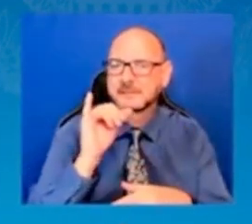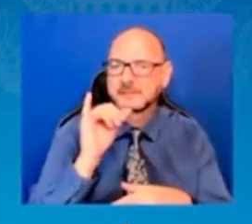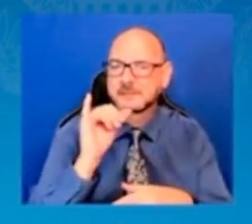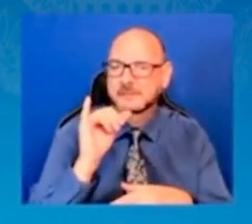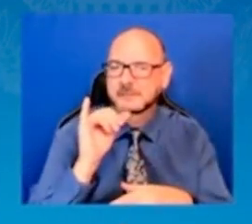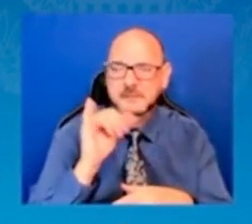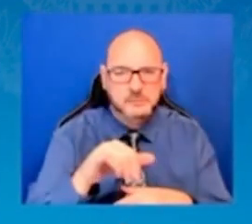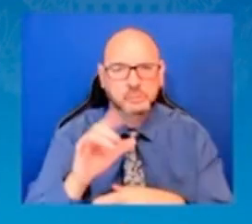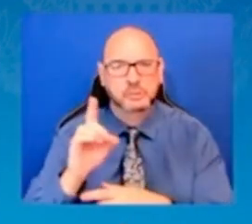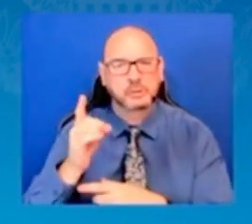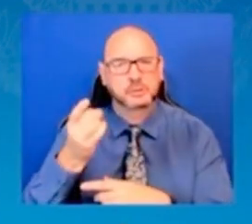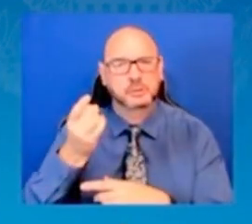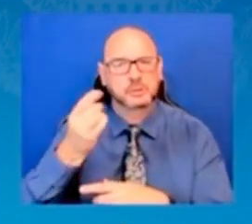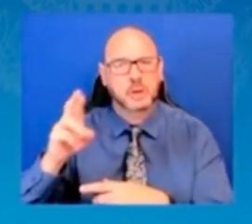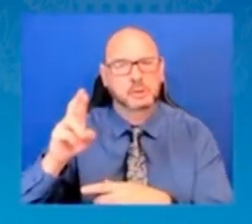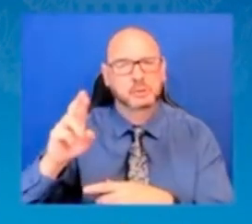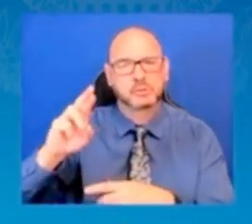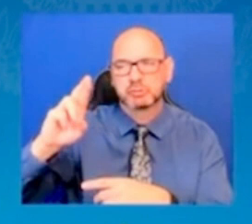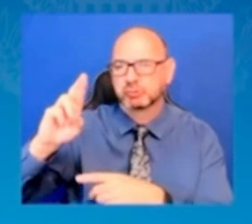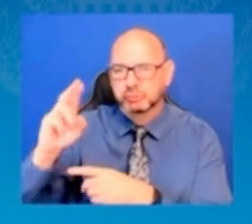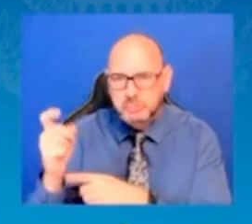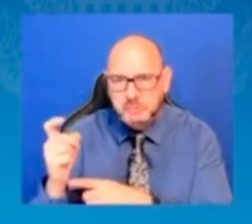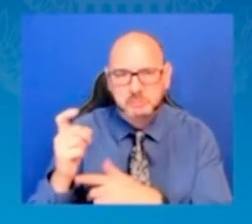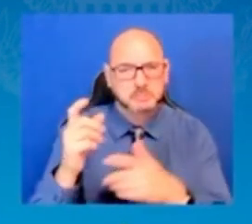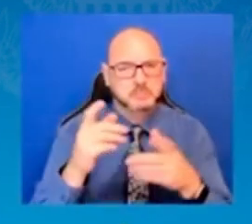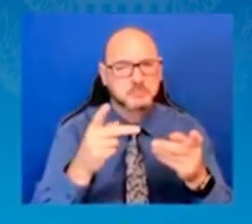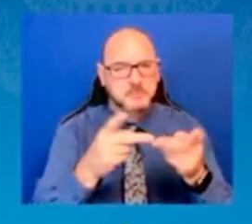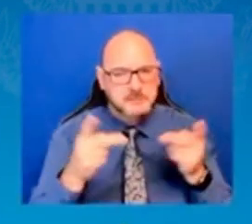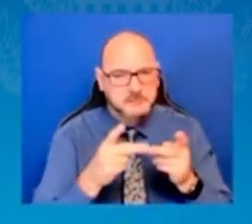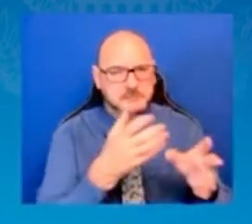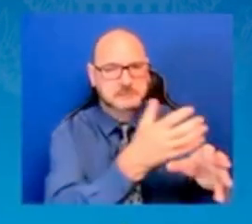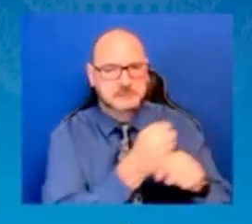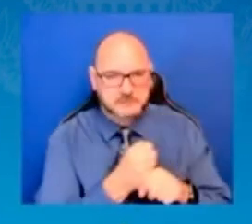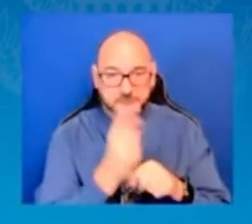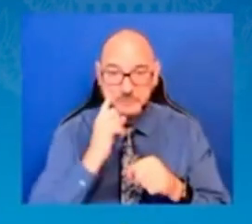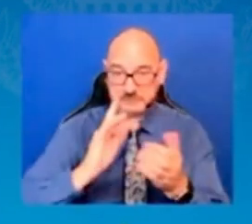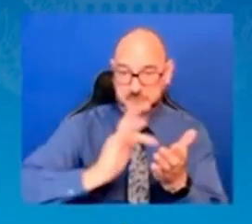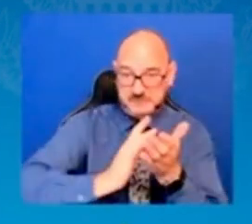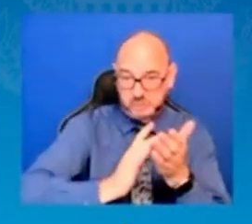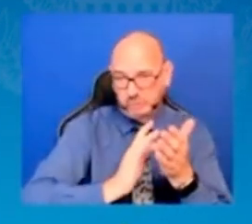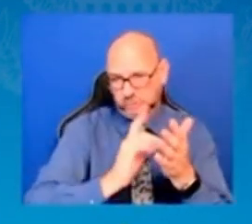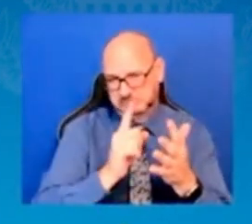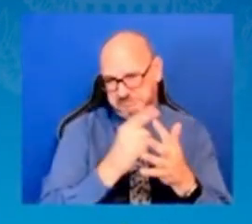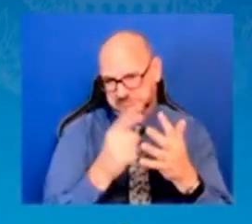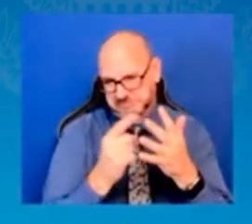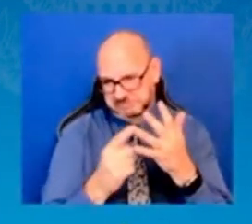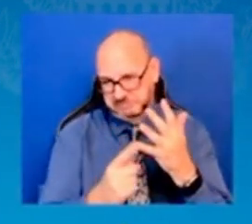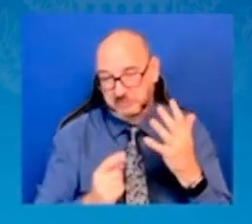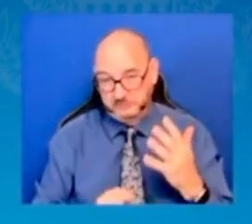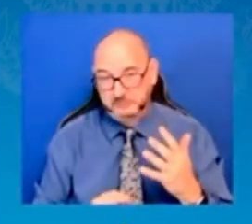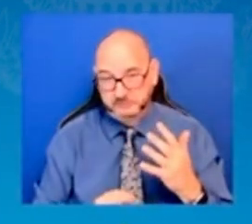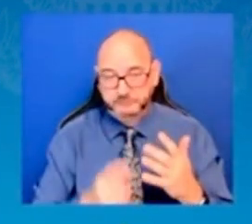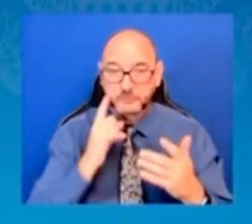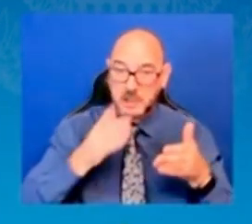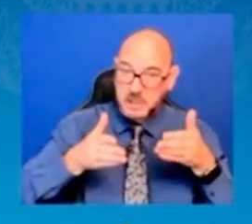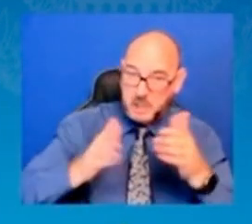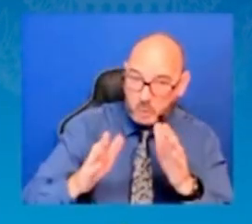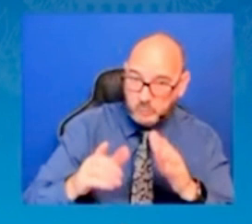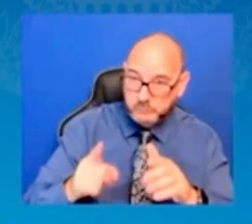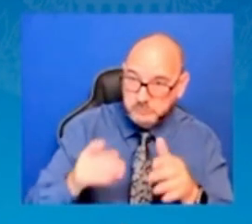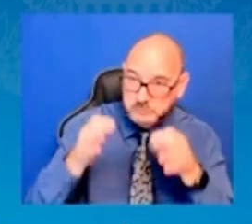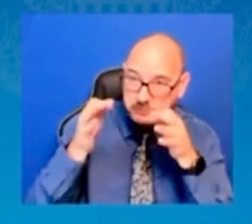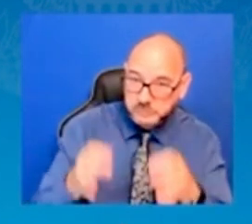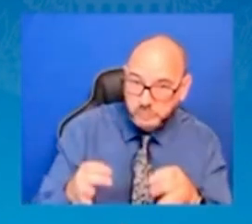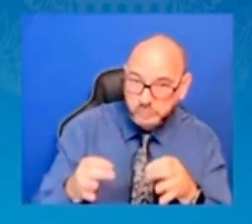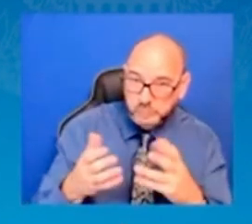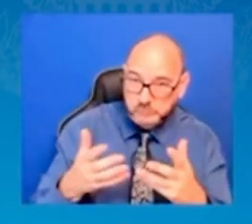prescribe and for people to receive medication to allow them to make decisions about their reproductive health. That